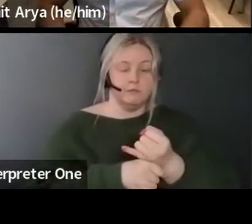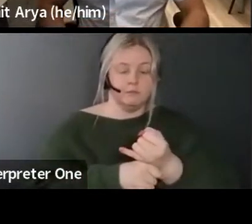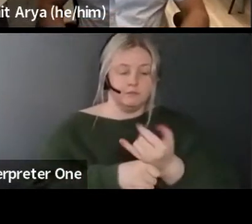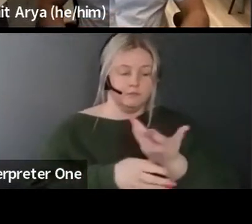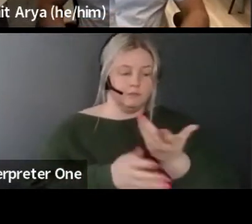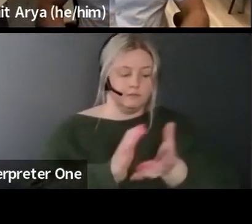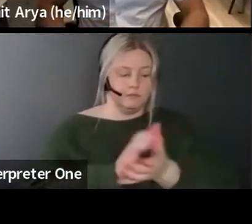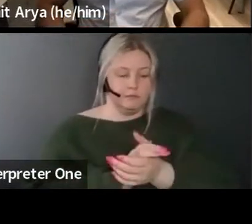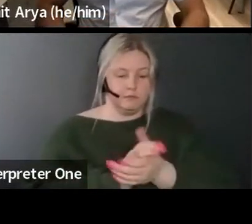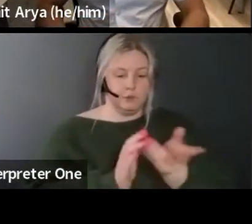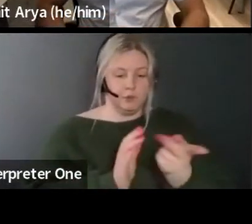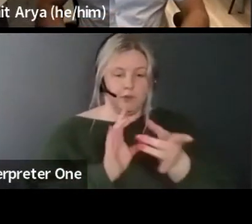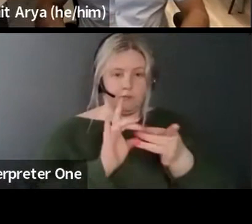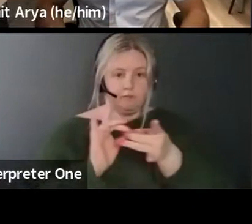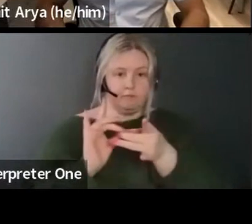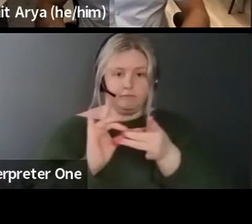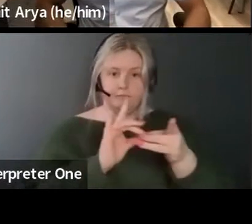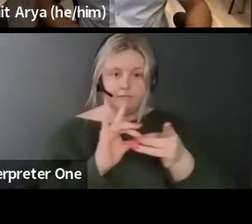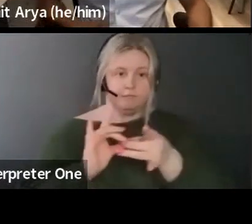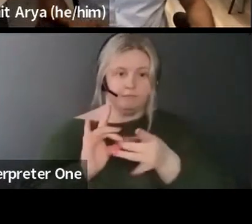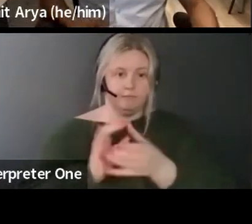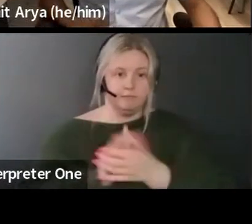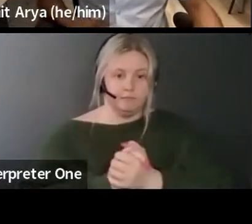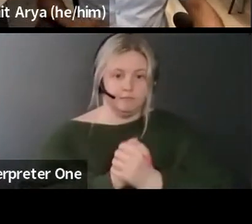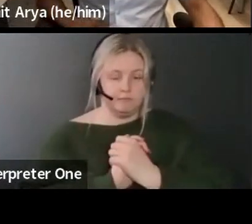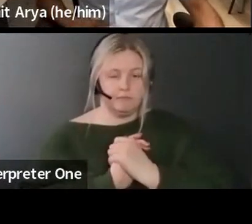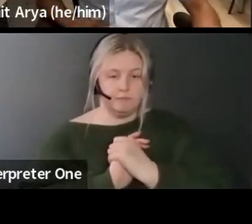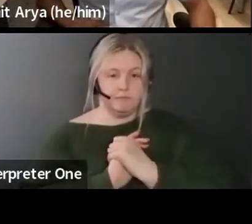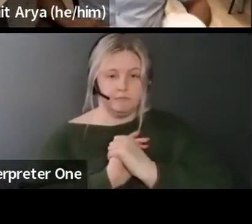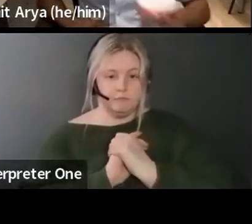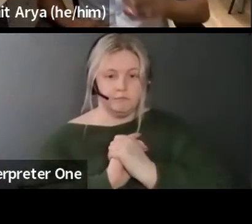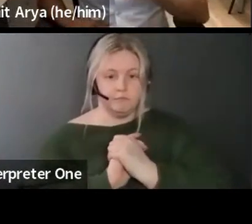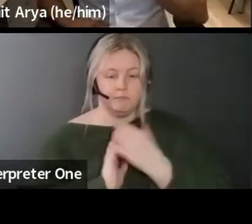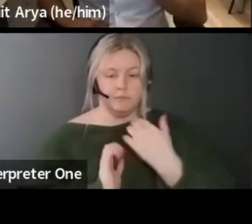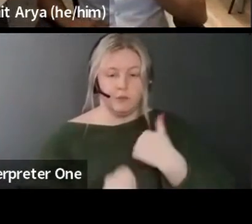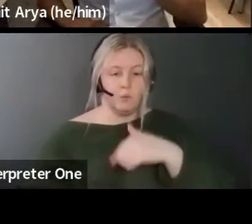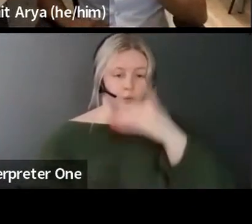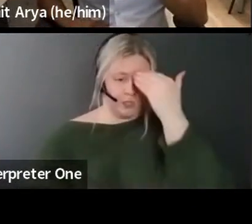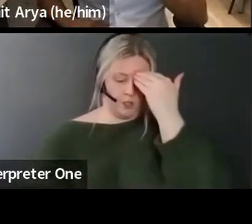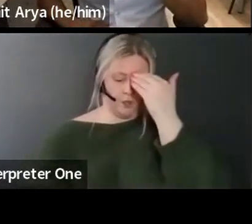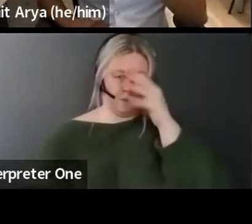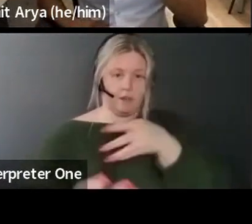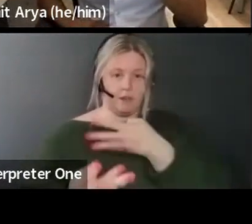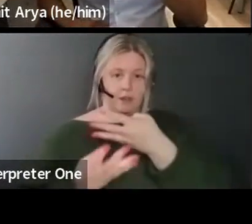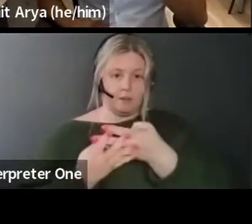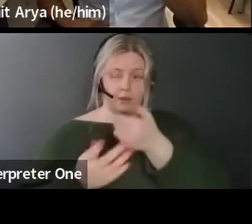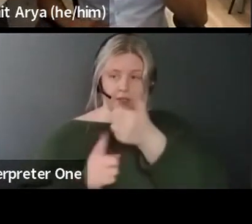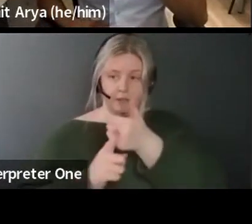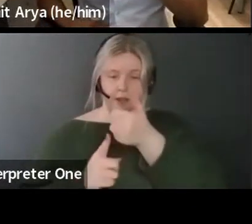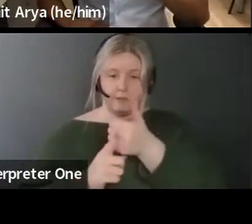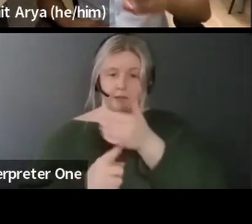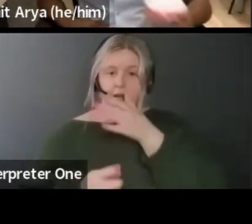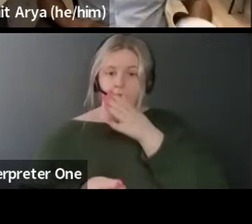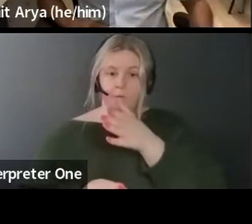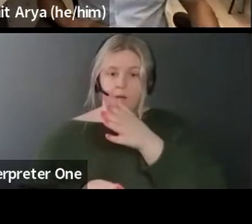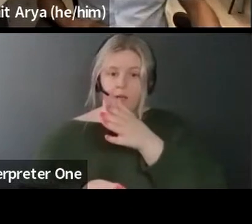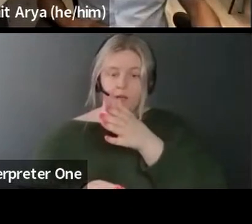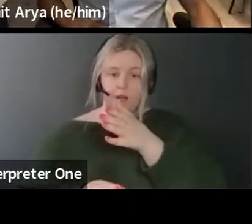highly linked, and we know that the prison criminalized people for their disabilities, for